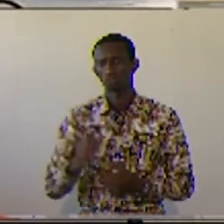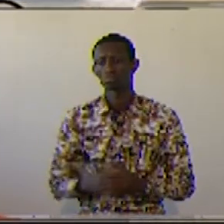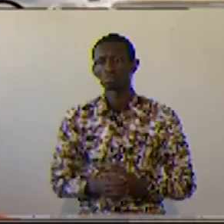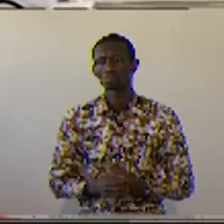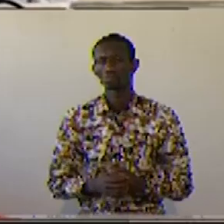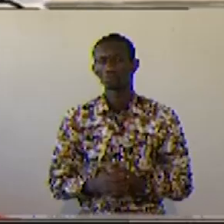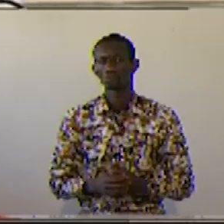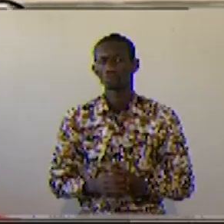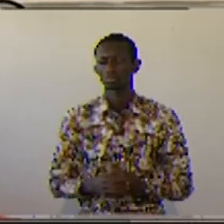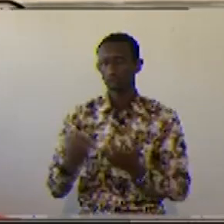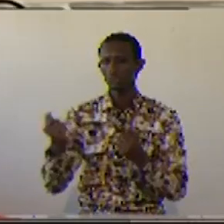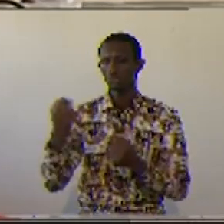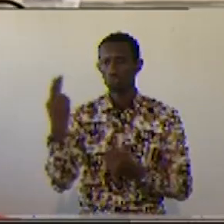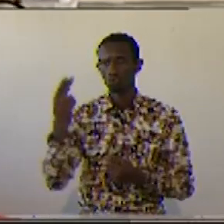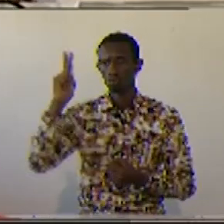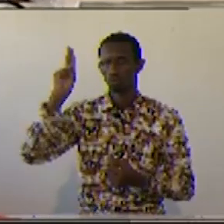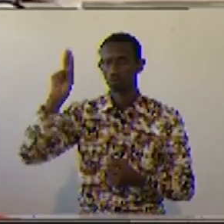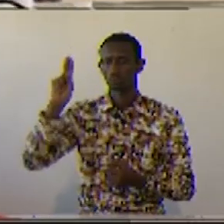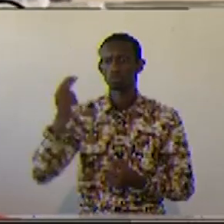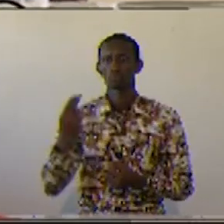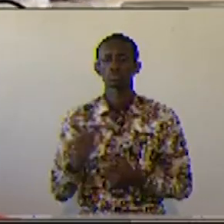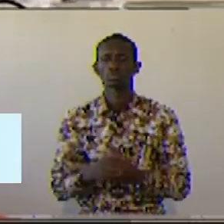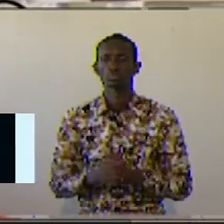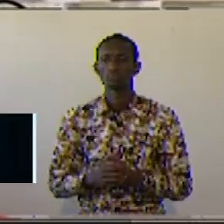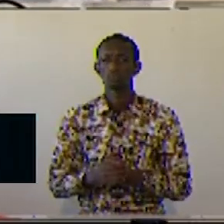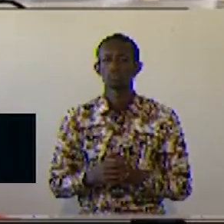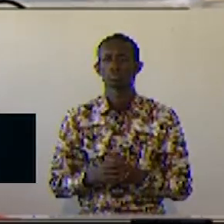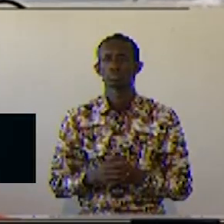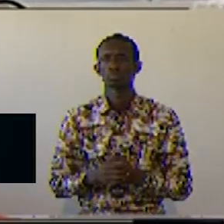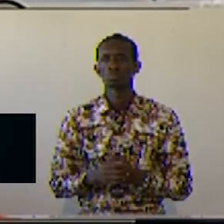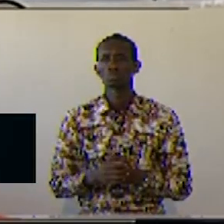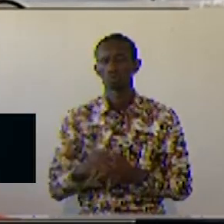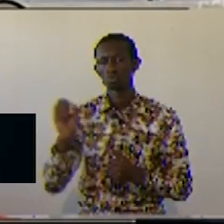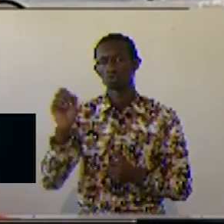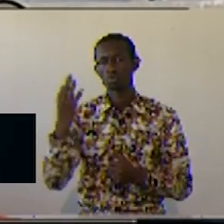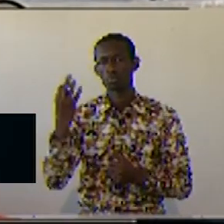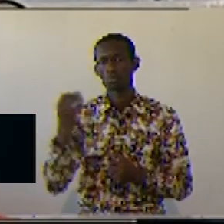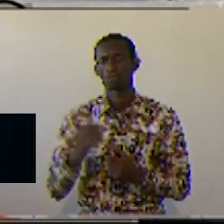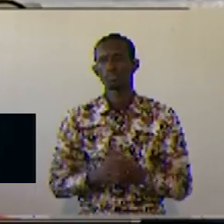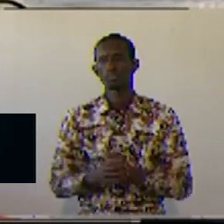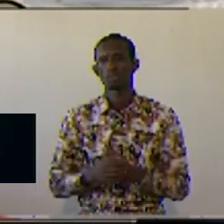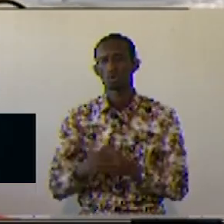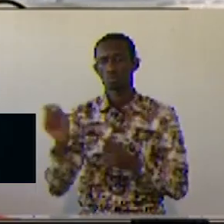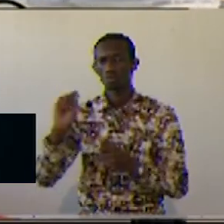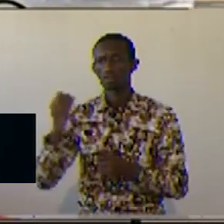We have 3 potassium, so we put 3 here. And then we have 3 moles of